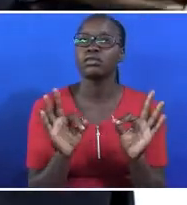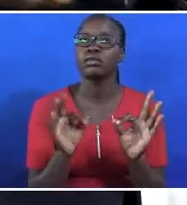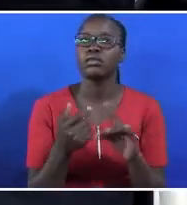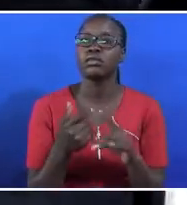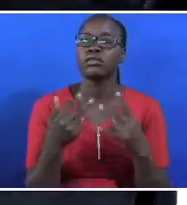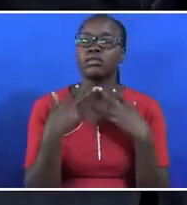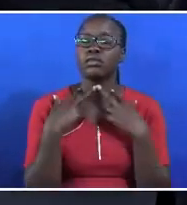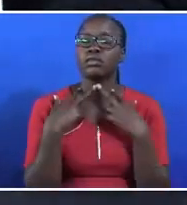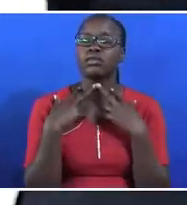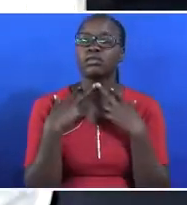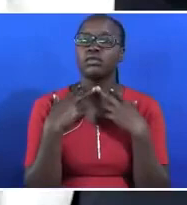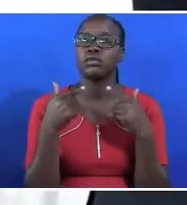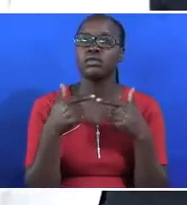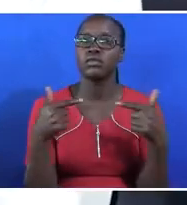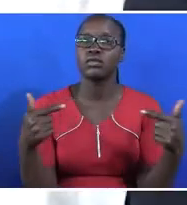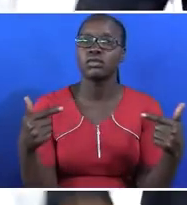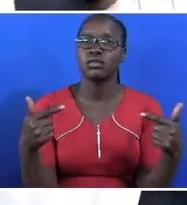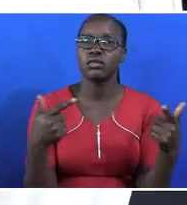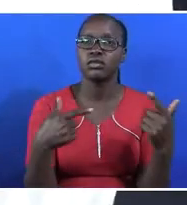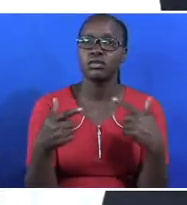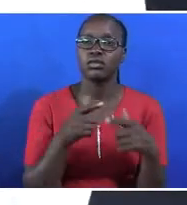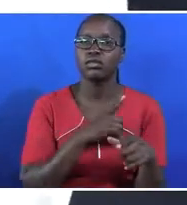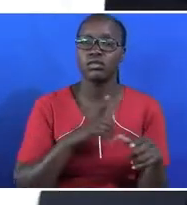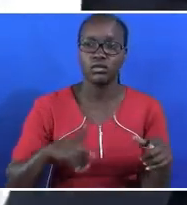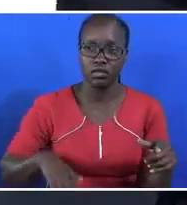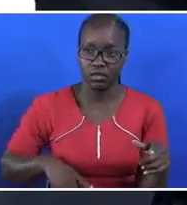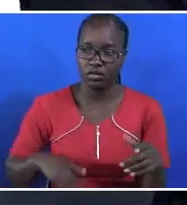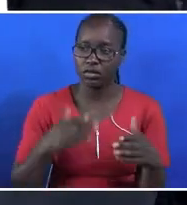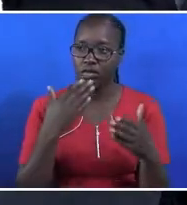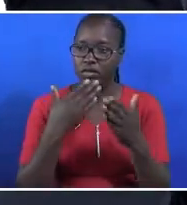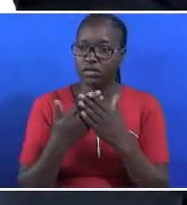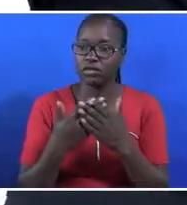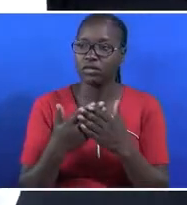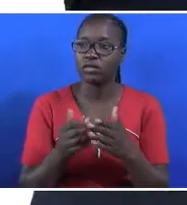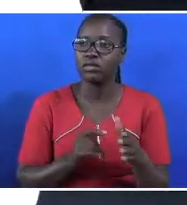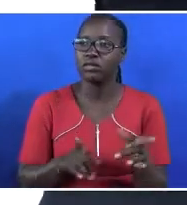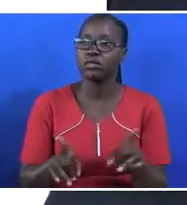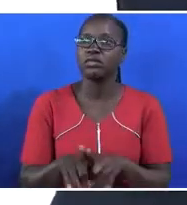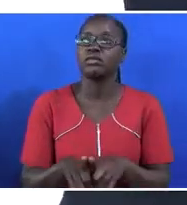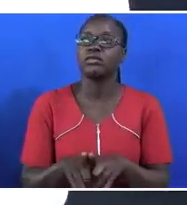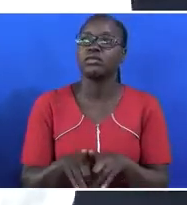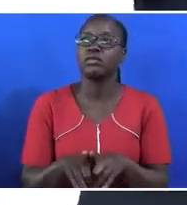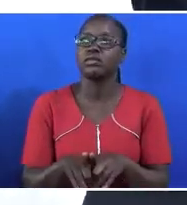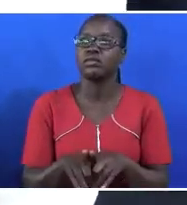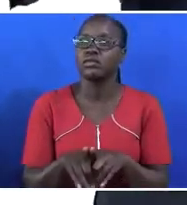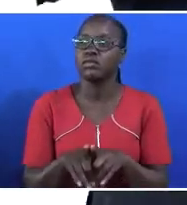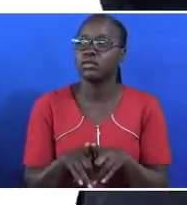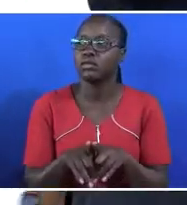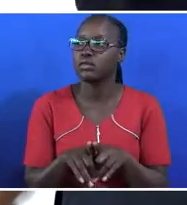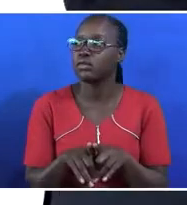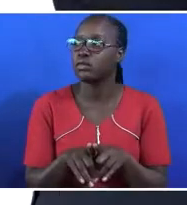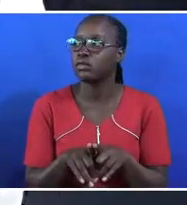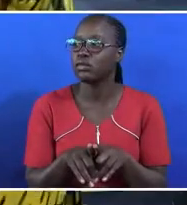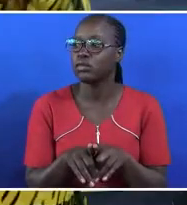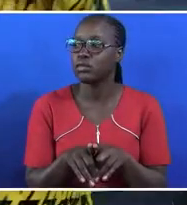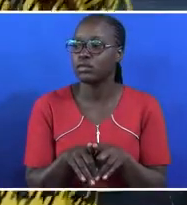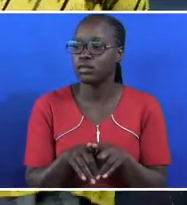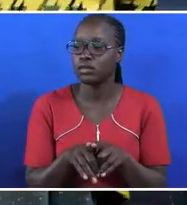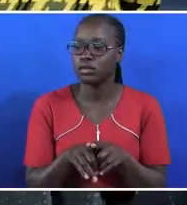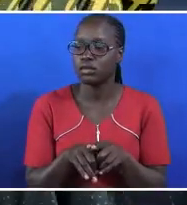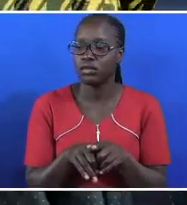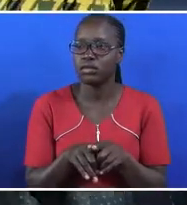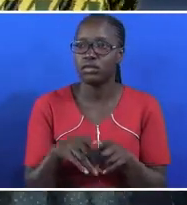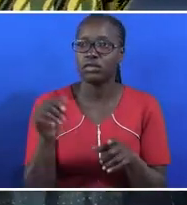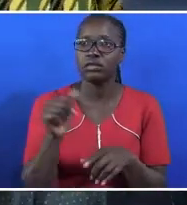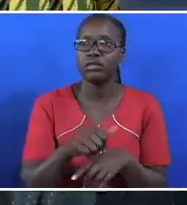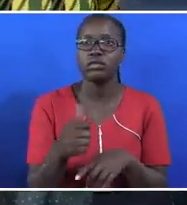the yoke of the enemy and come to the Lord. Thank you, my sister. Come, come, come. Come. Is there anyone else who